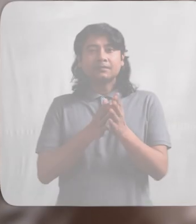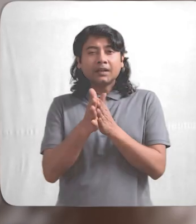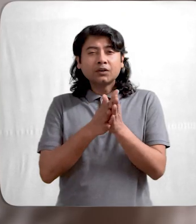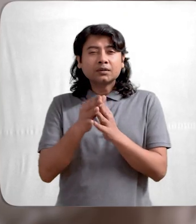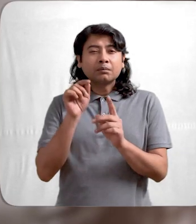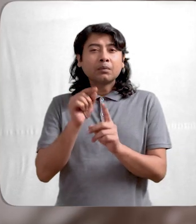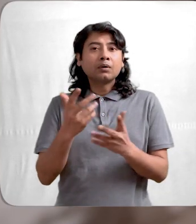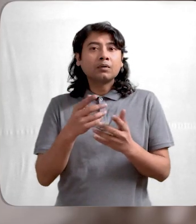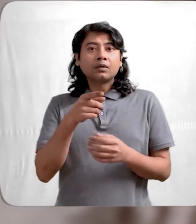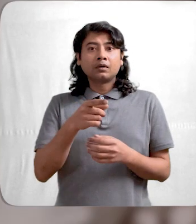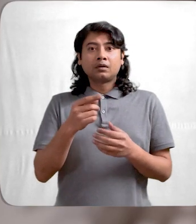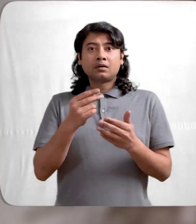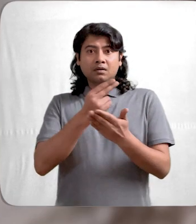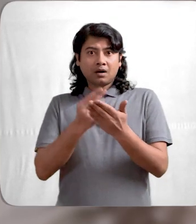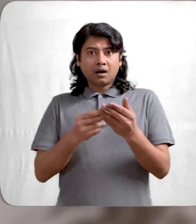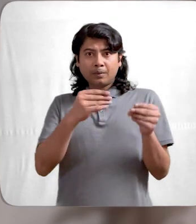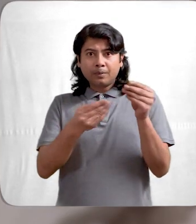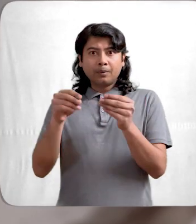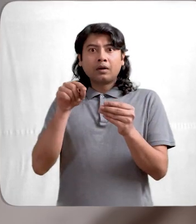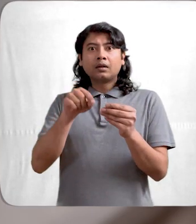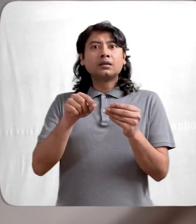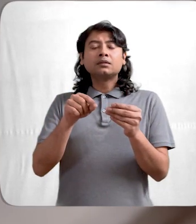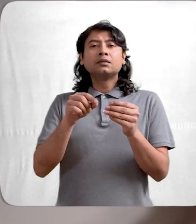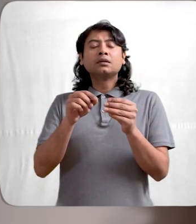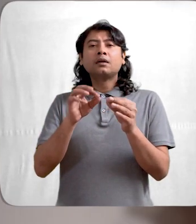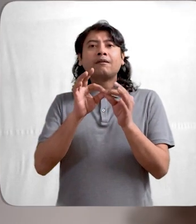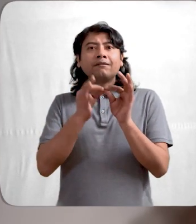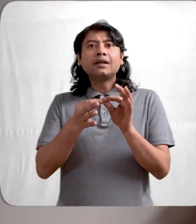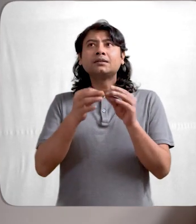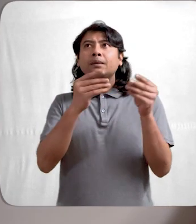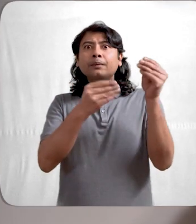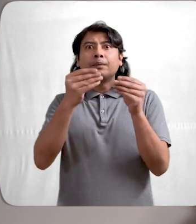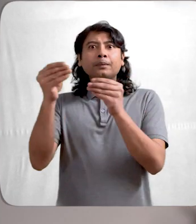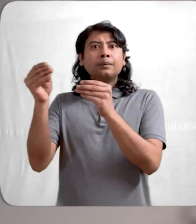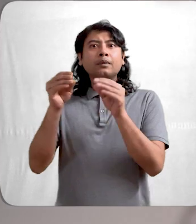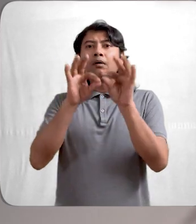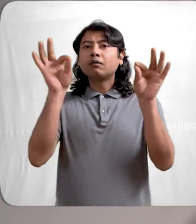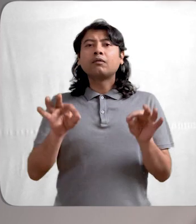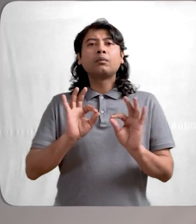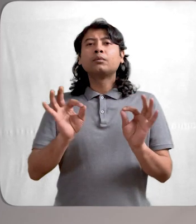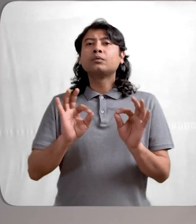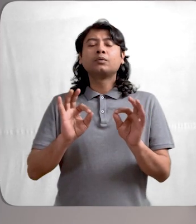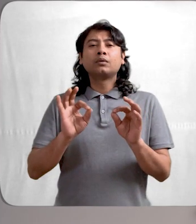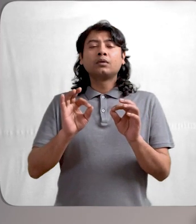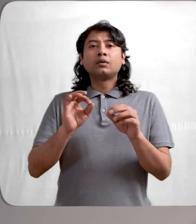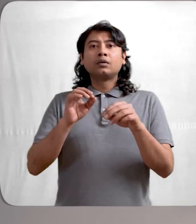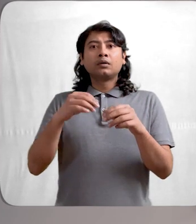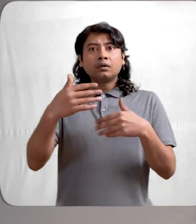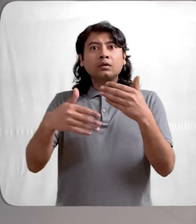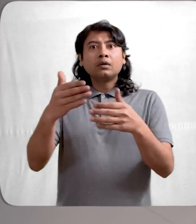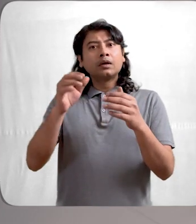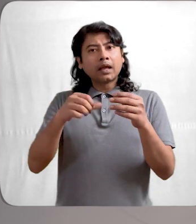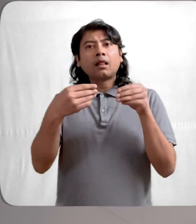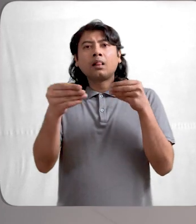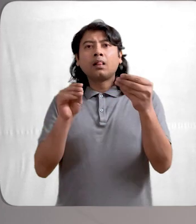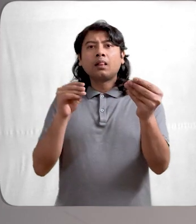The interesting part is many of these work can be displayed in different ways each time. So it is not necessary it has to be like